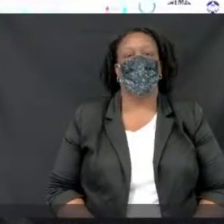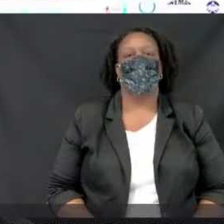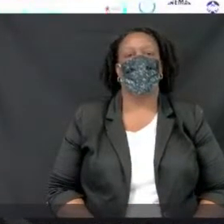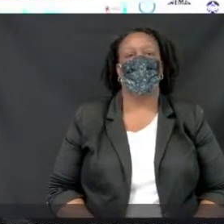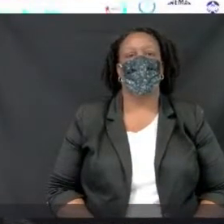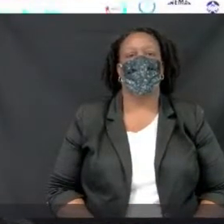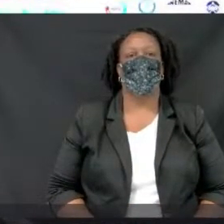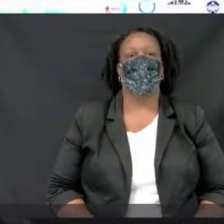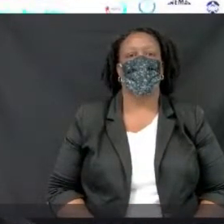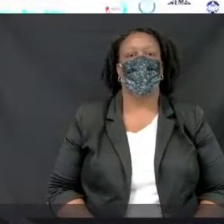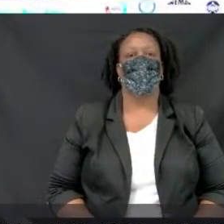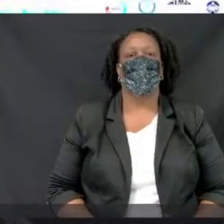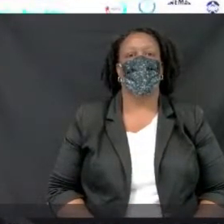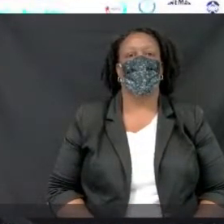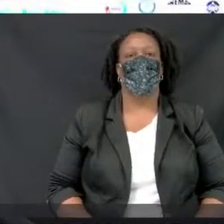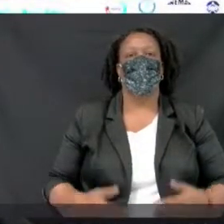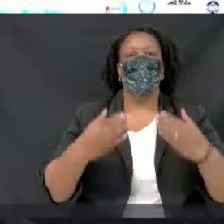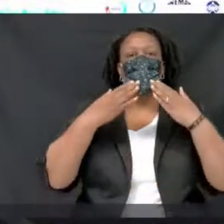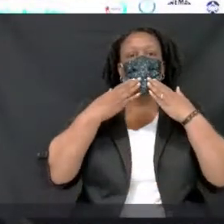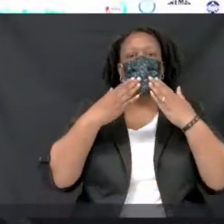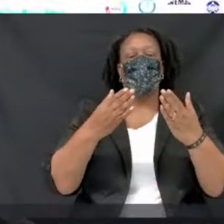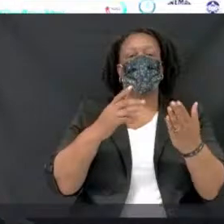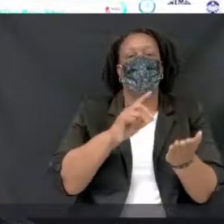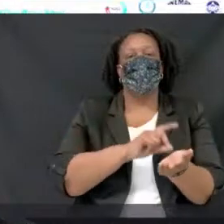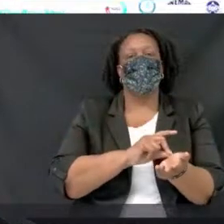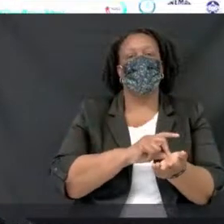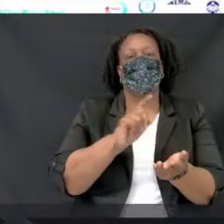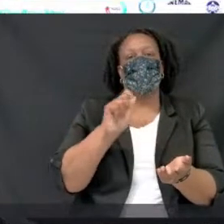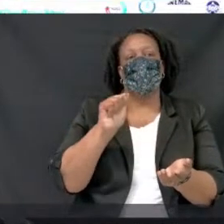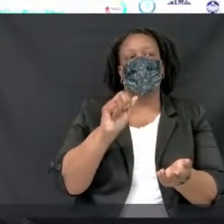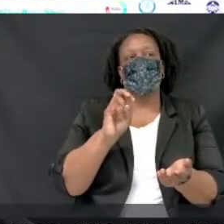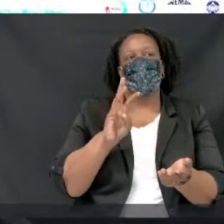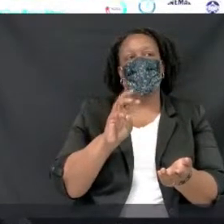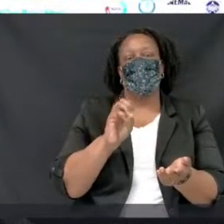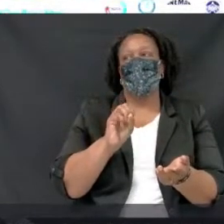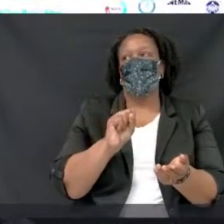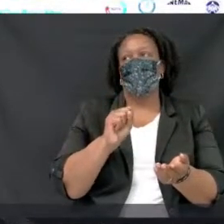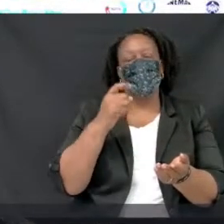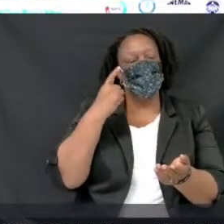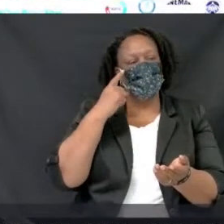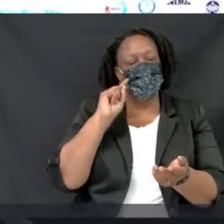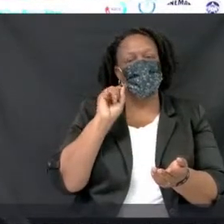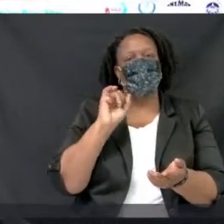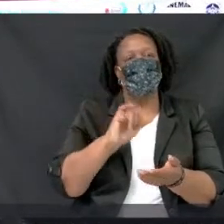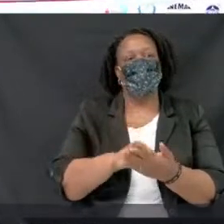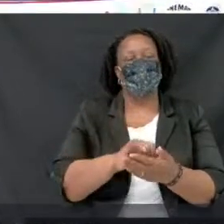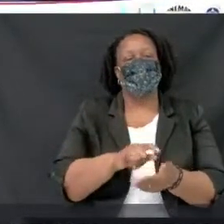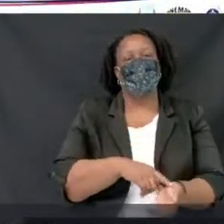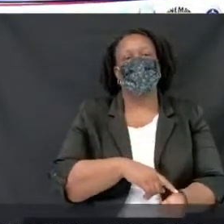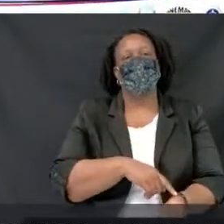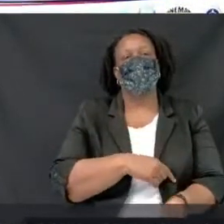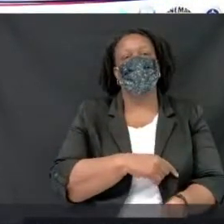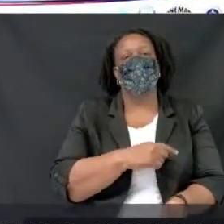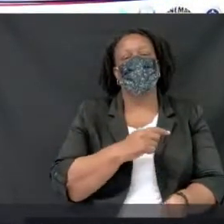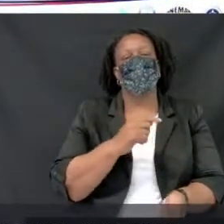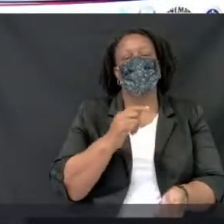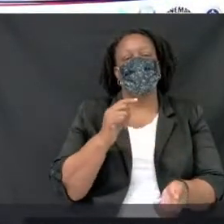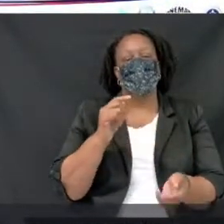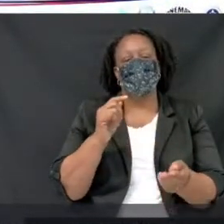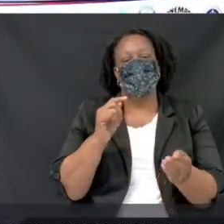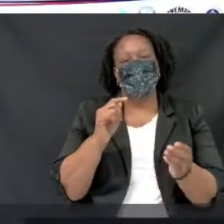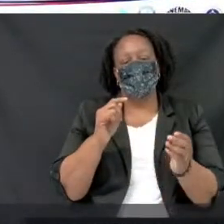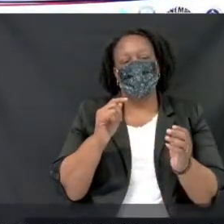Thank you, CMO Dr. Laws. I recognize among us the Honorable Wendy Phipps,